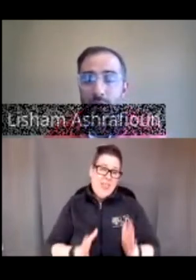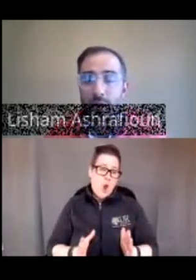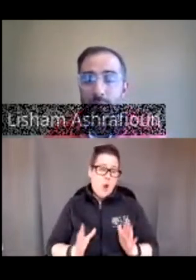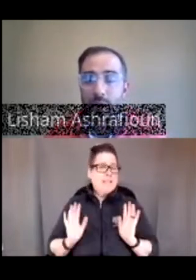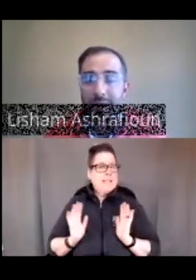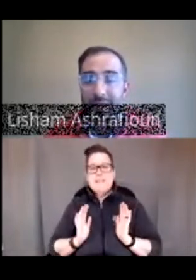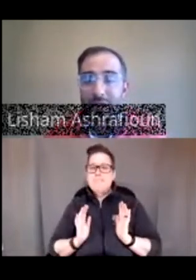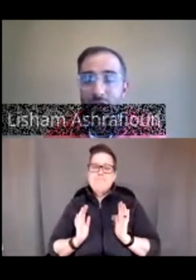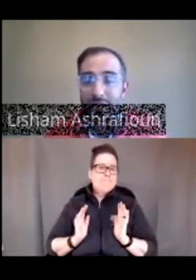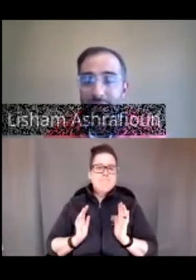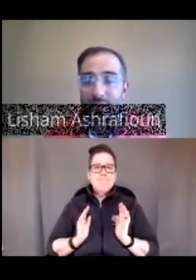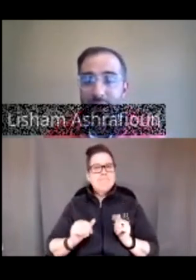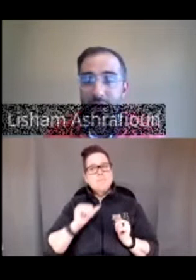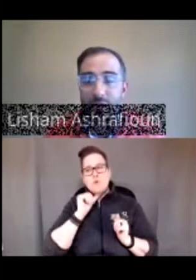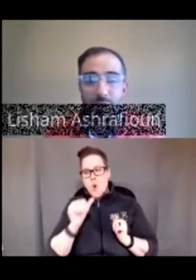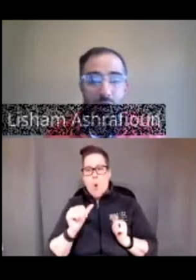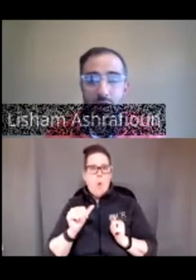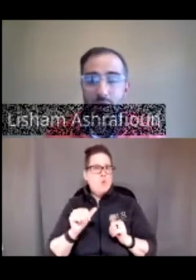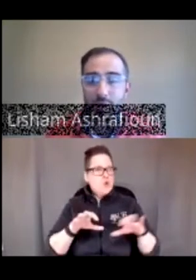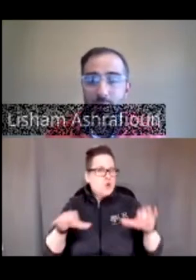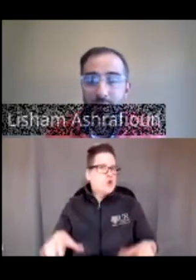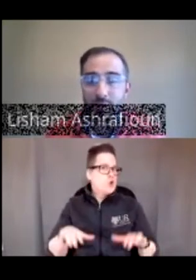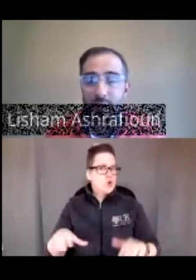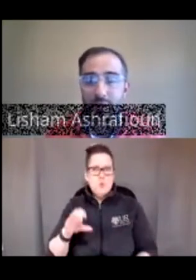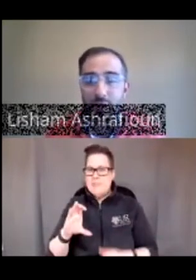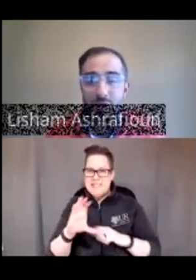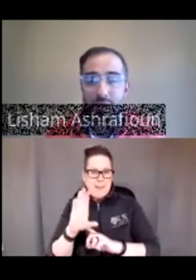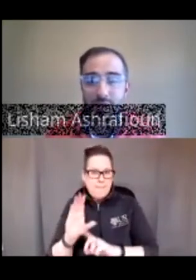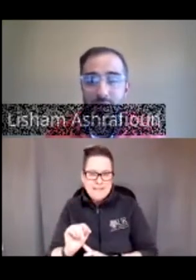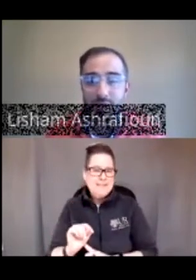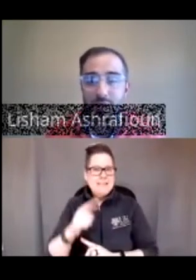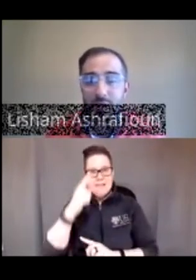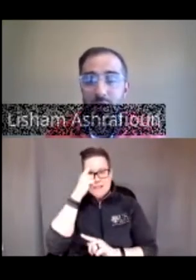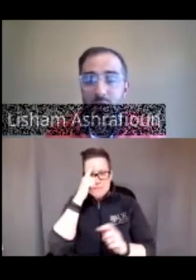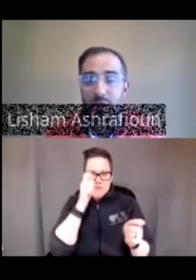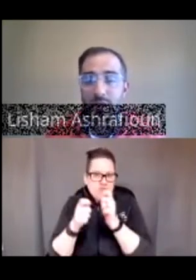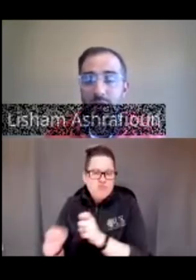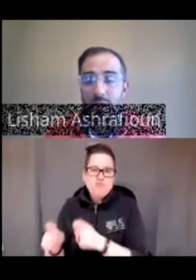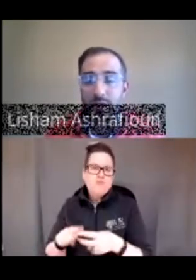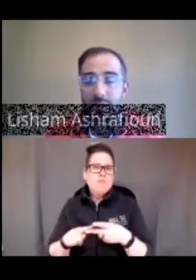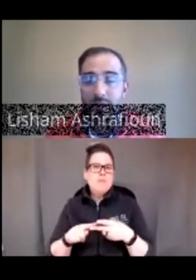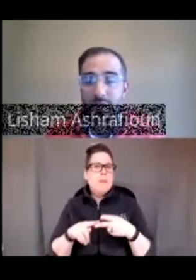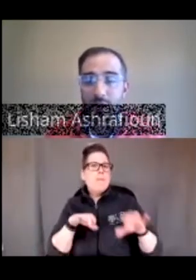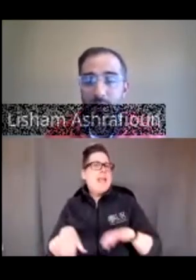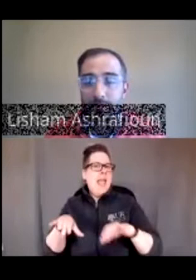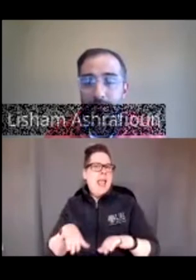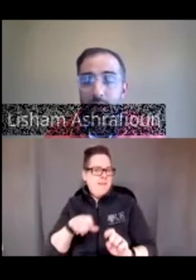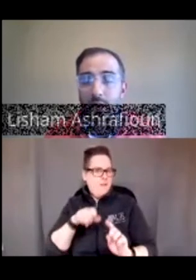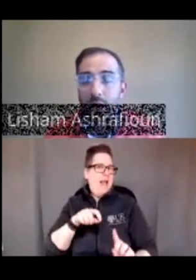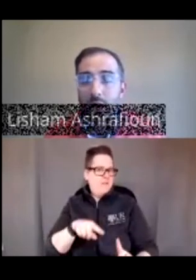away from engaging in any of the cognitive restructuring or behavioral activation techniques used in